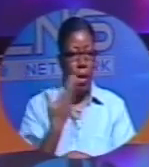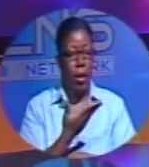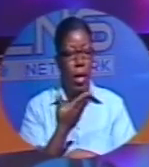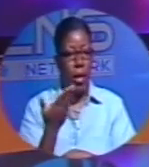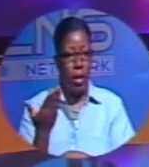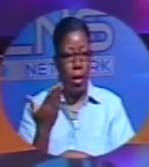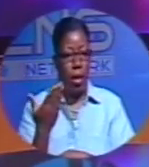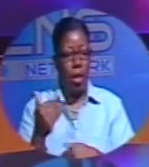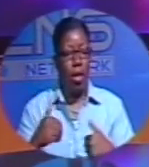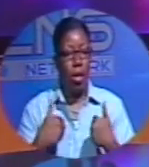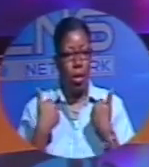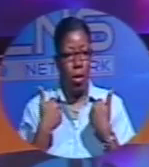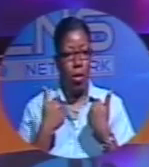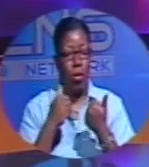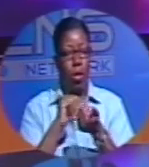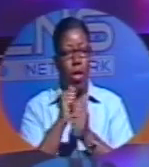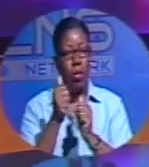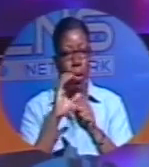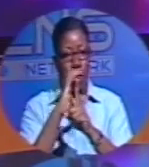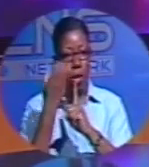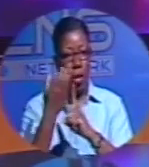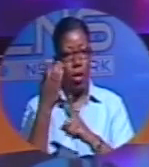and Culture, Dr. Danny Johnson.